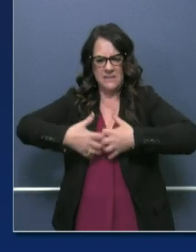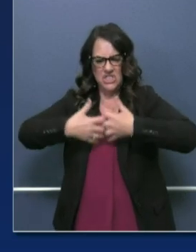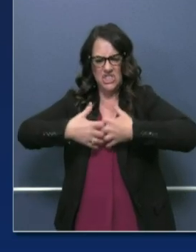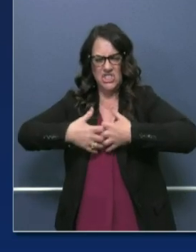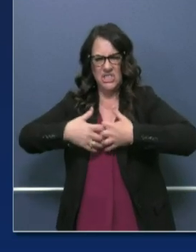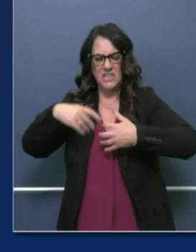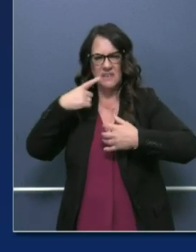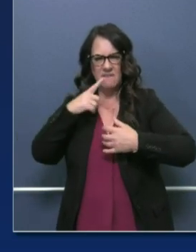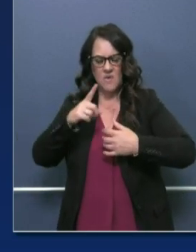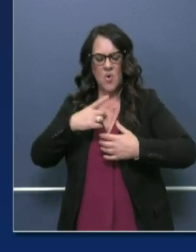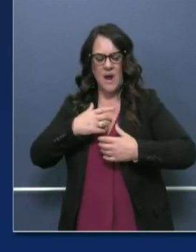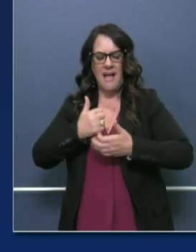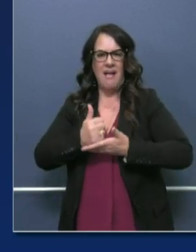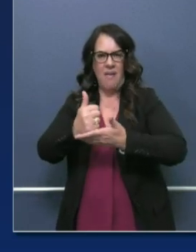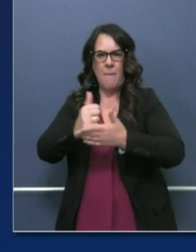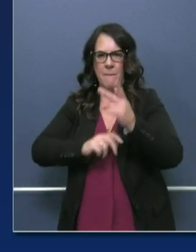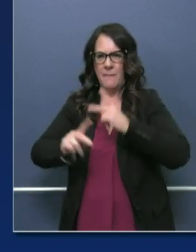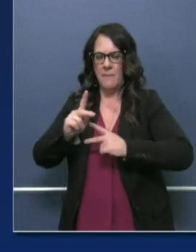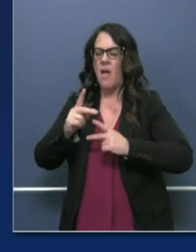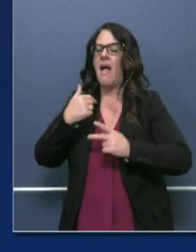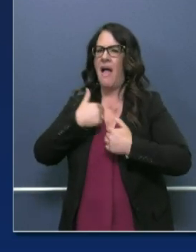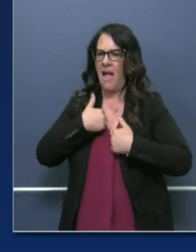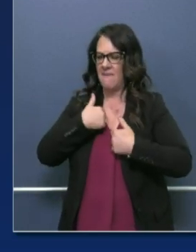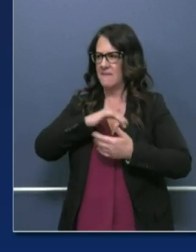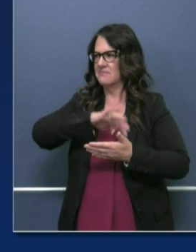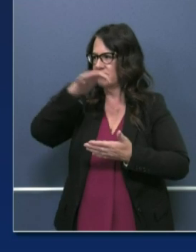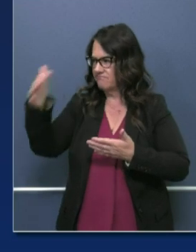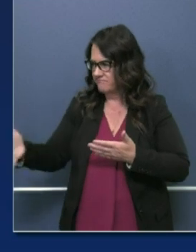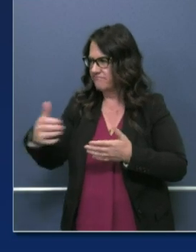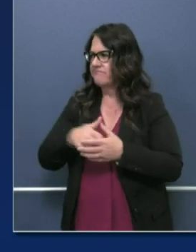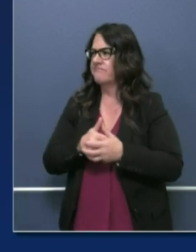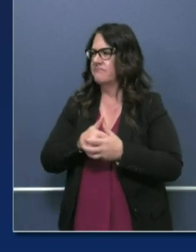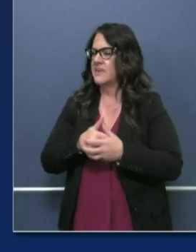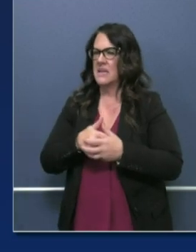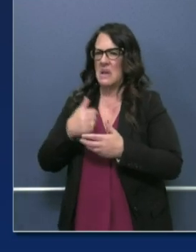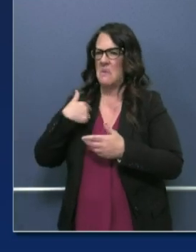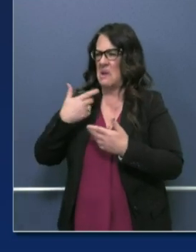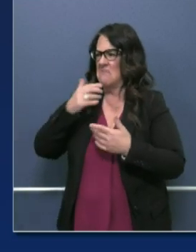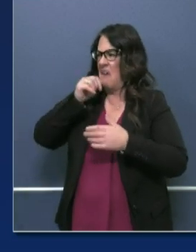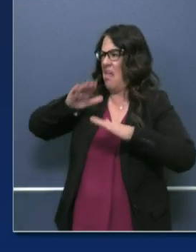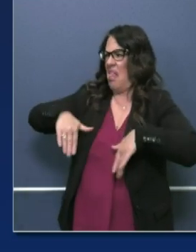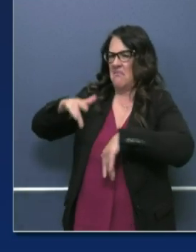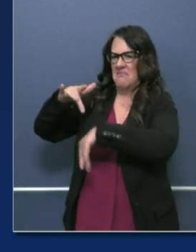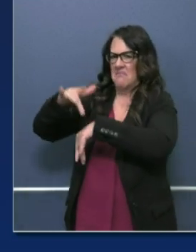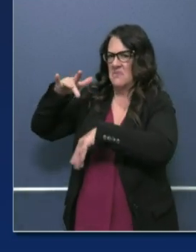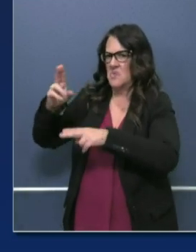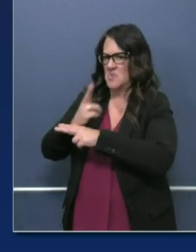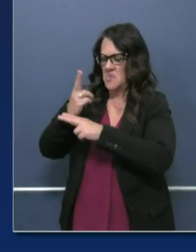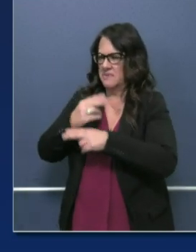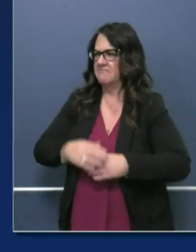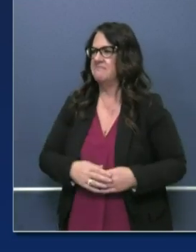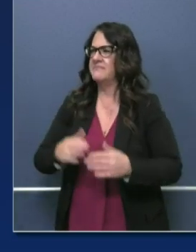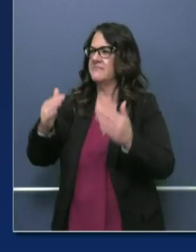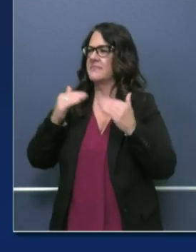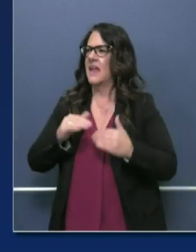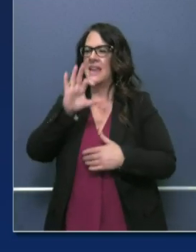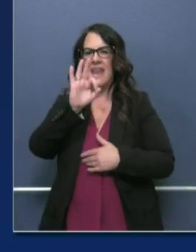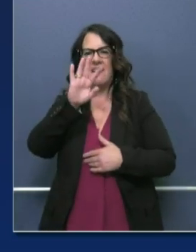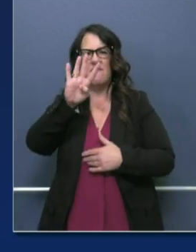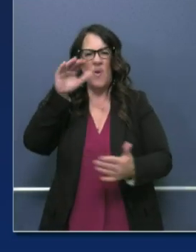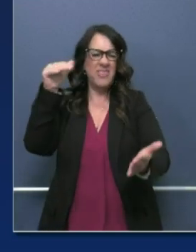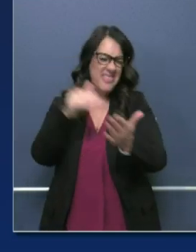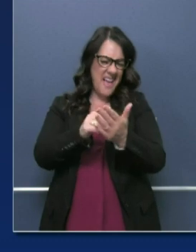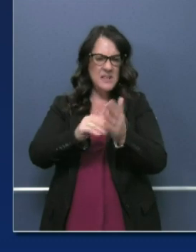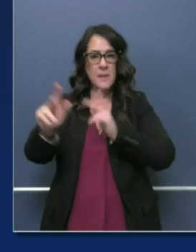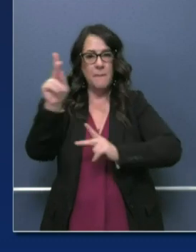date from folks ready to join applying to join the California Health Corps. That's an additional workforce that we can use